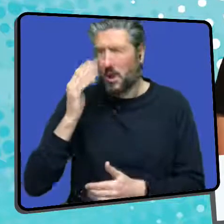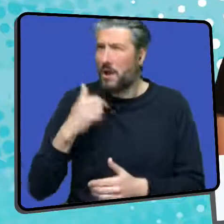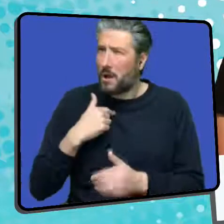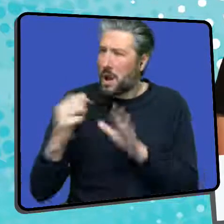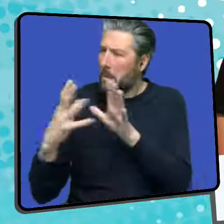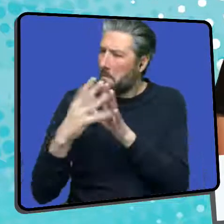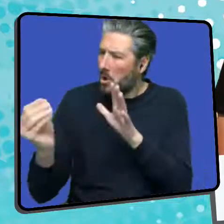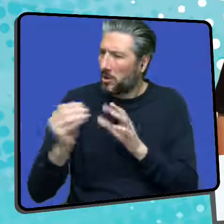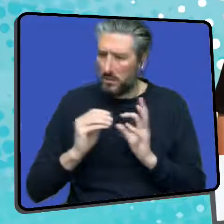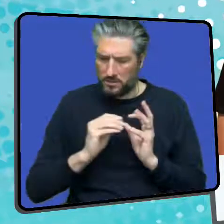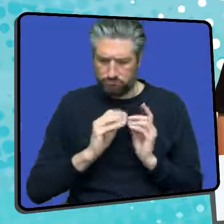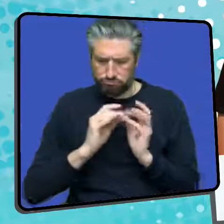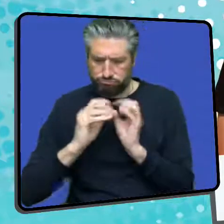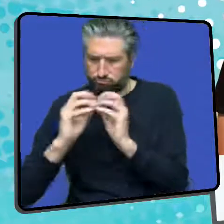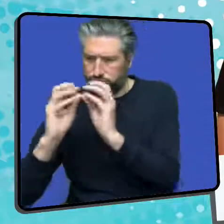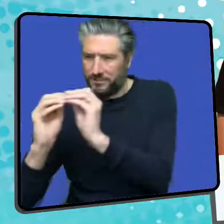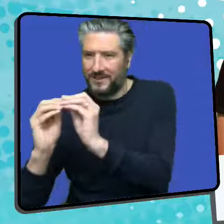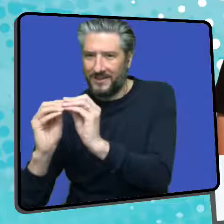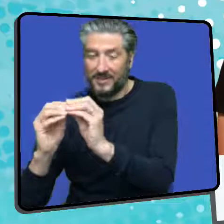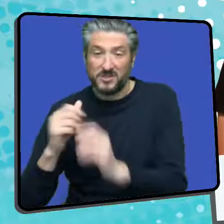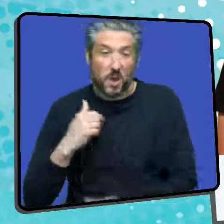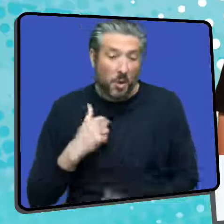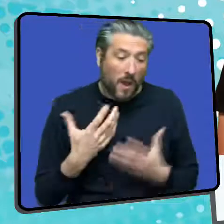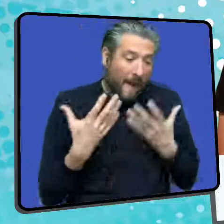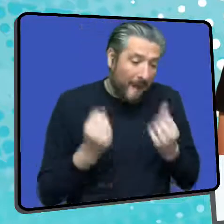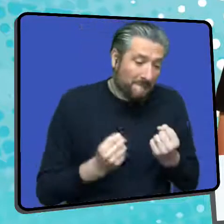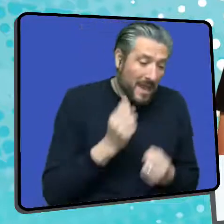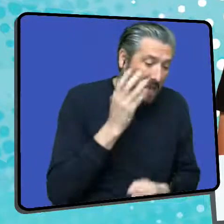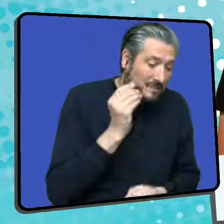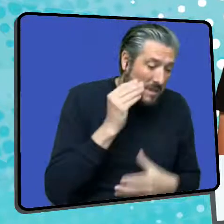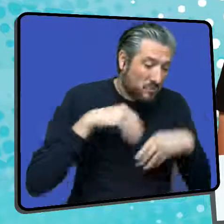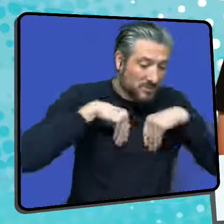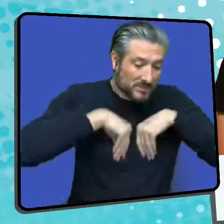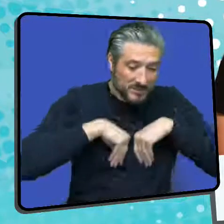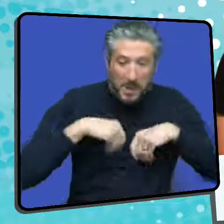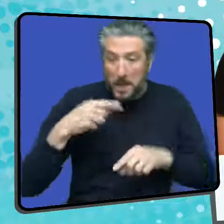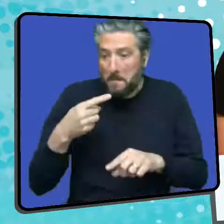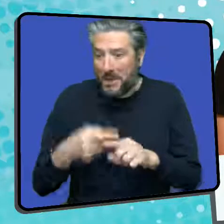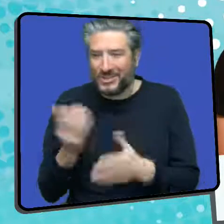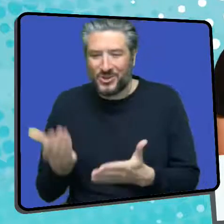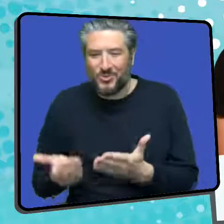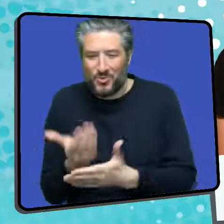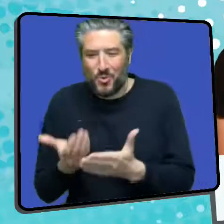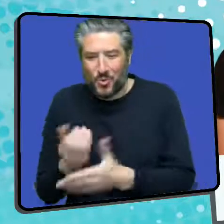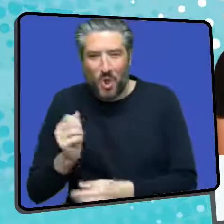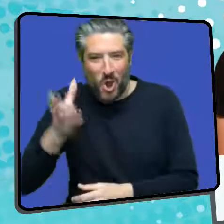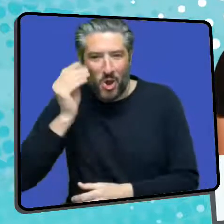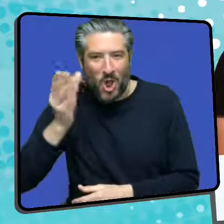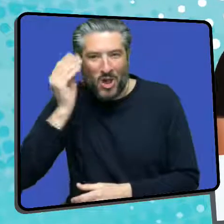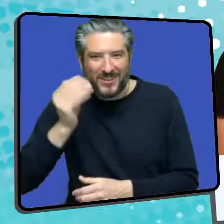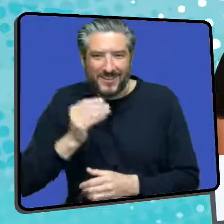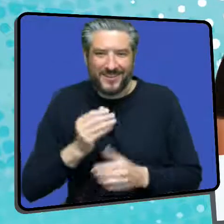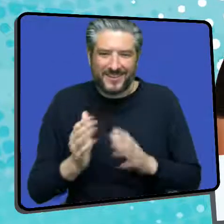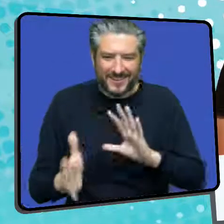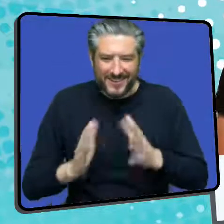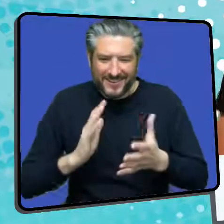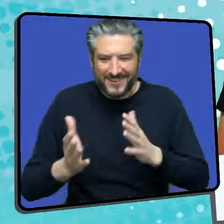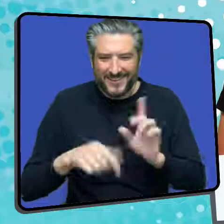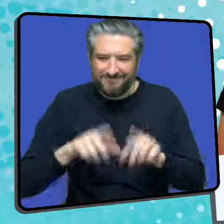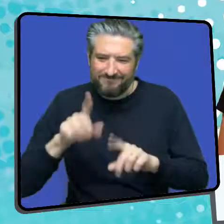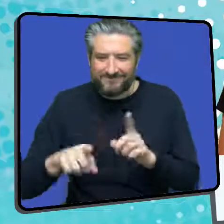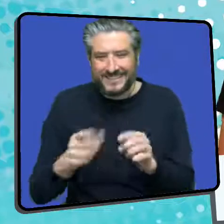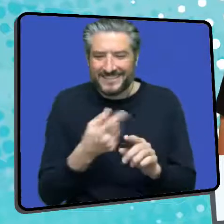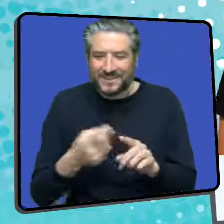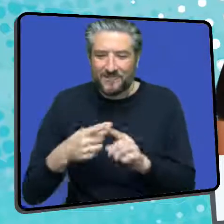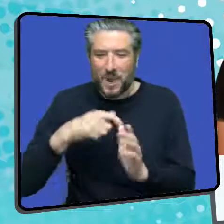of experience, a bit of learning new stuff. It varies between projects. So I have a follow-up